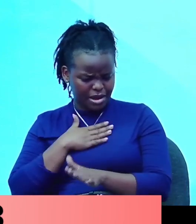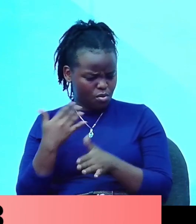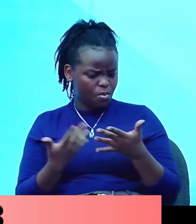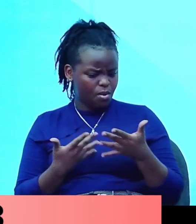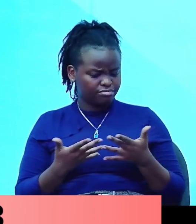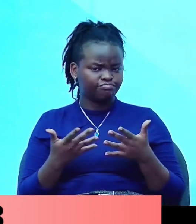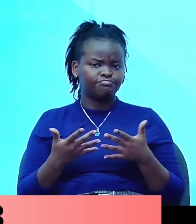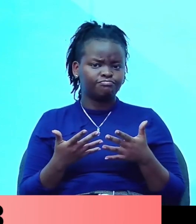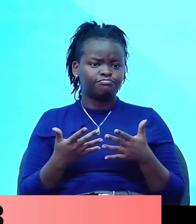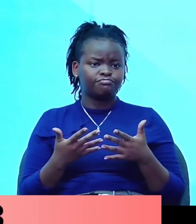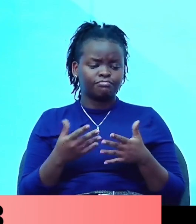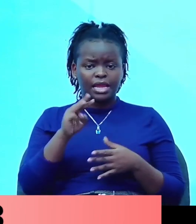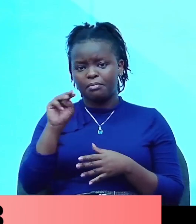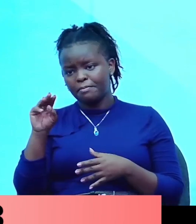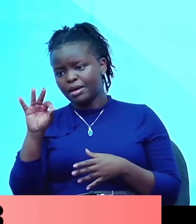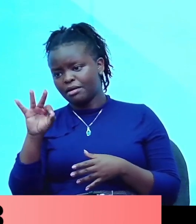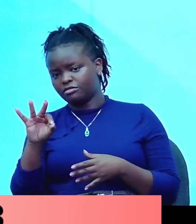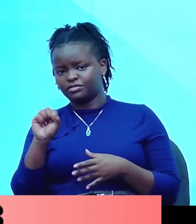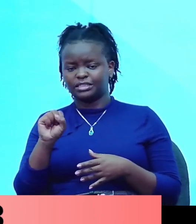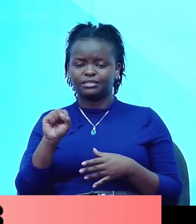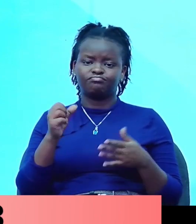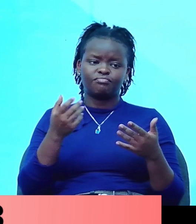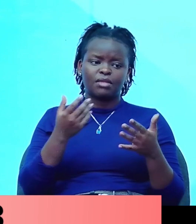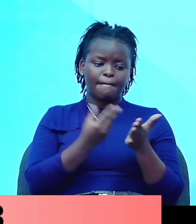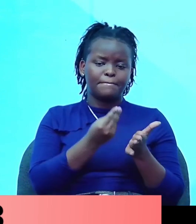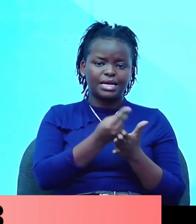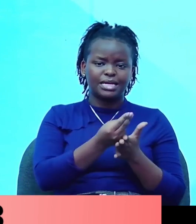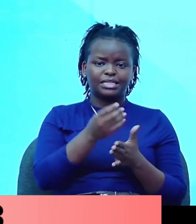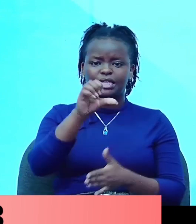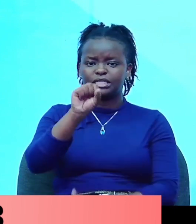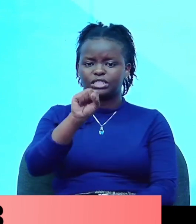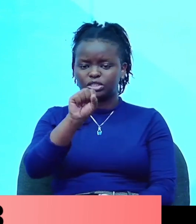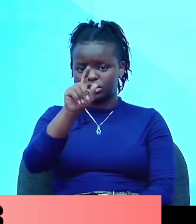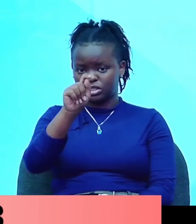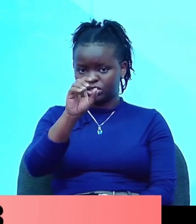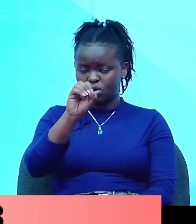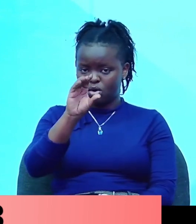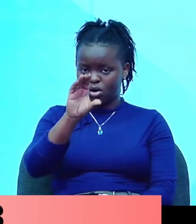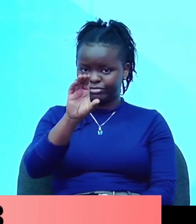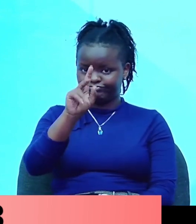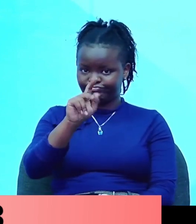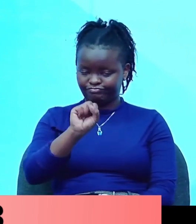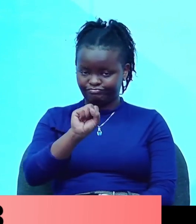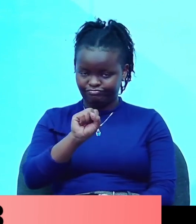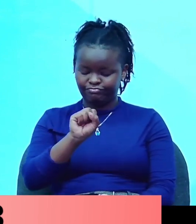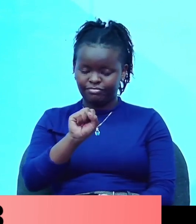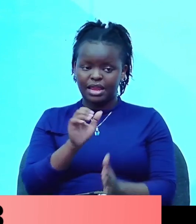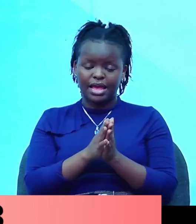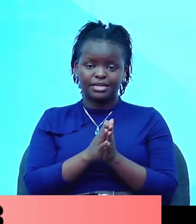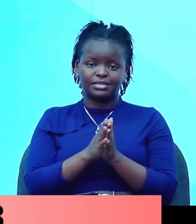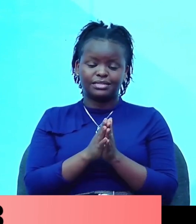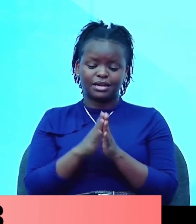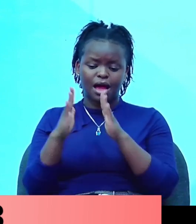in MFs, buying stocks. People are actually looking at ways to invest. Right. And property is actually a